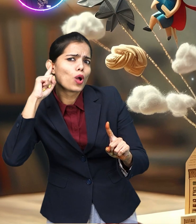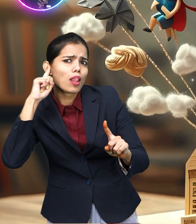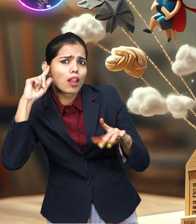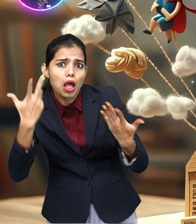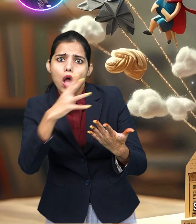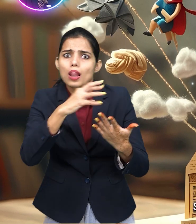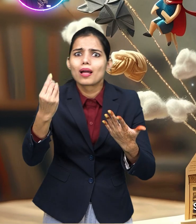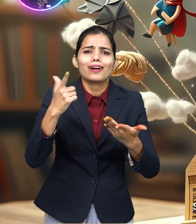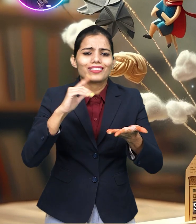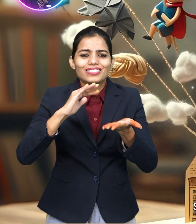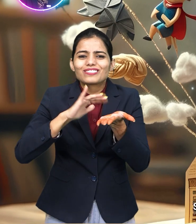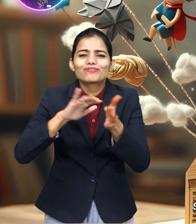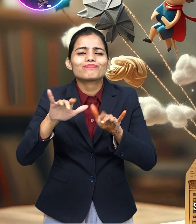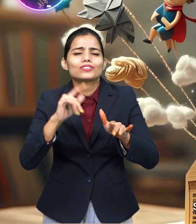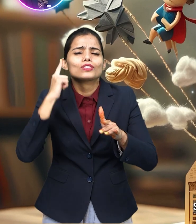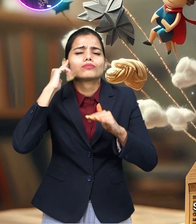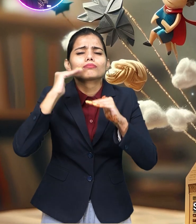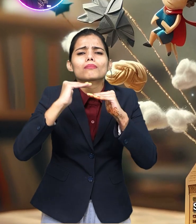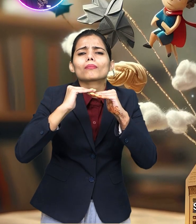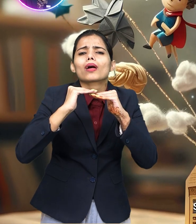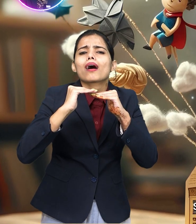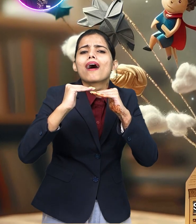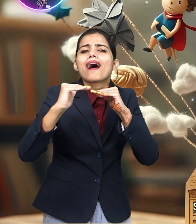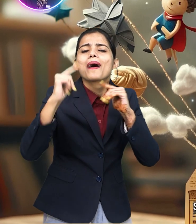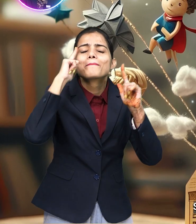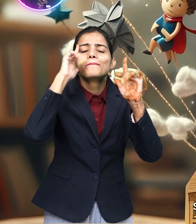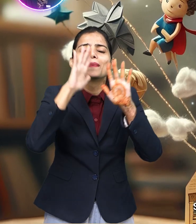perception, sound, and rhythm.